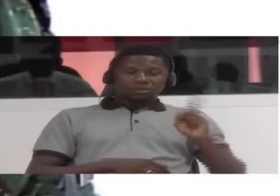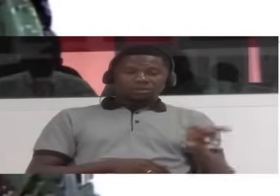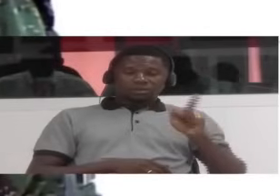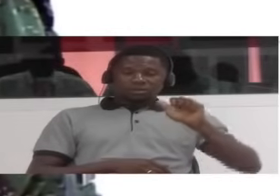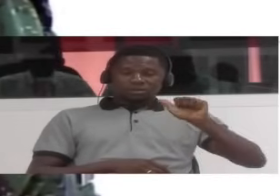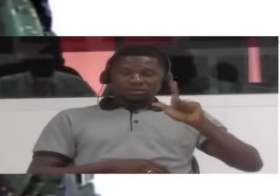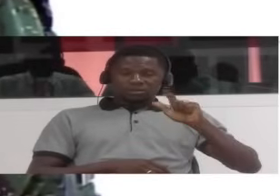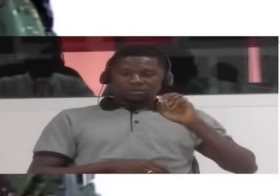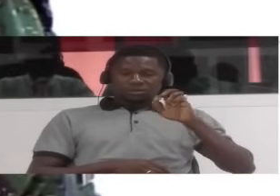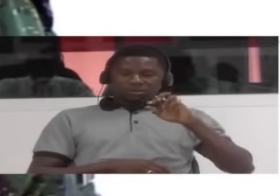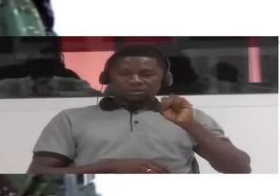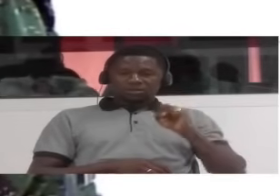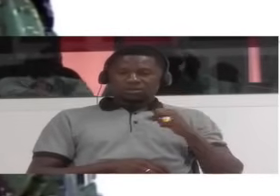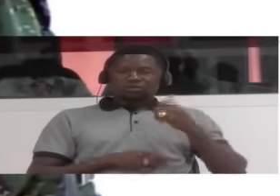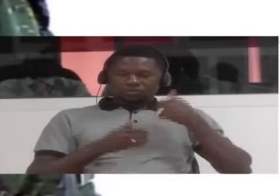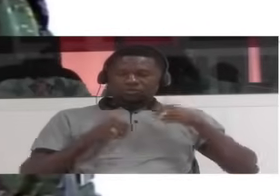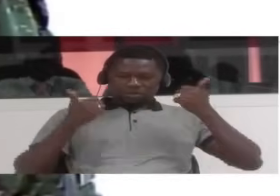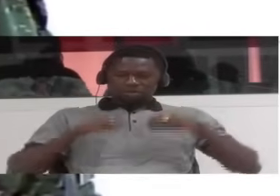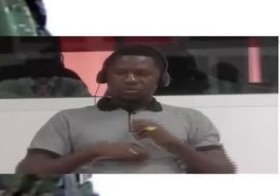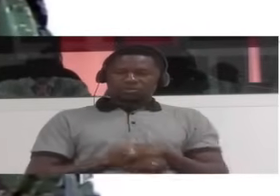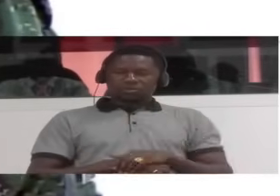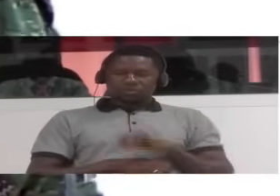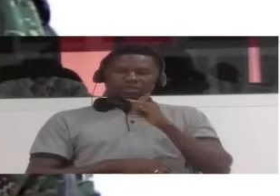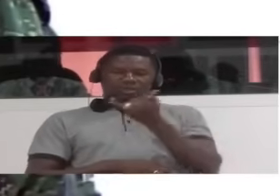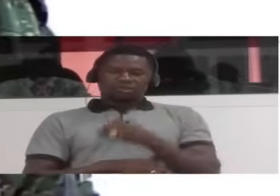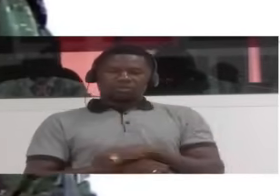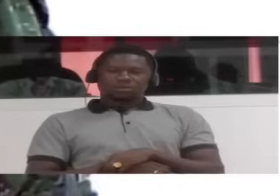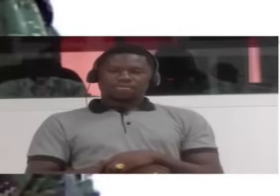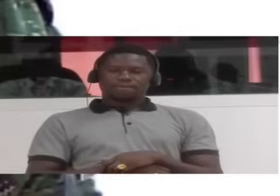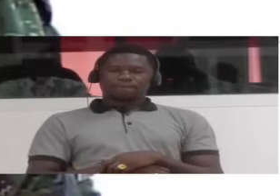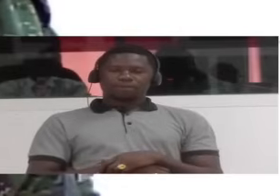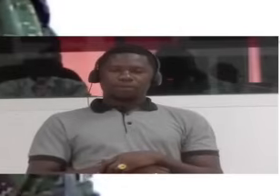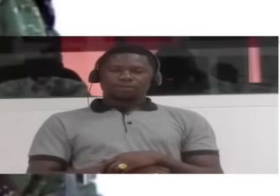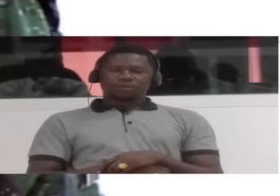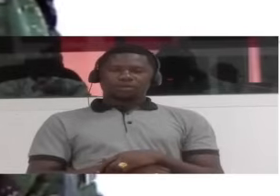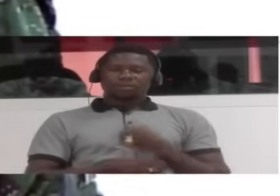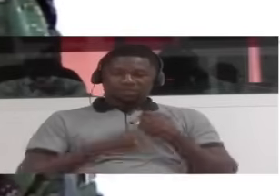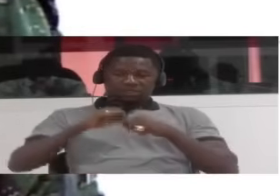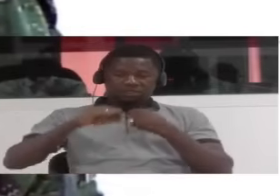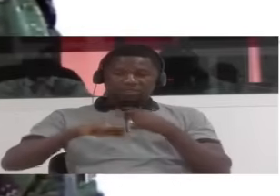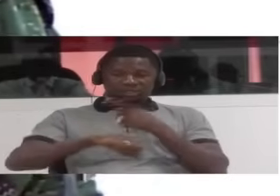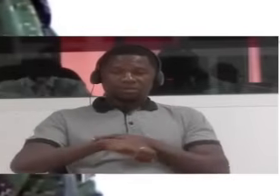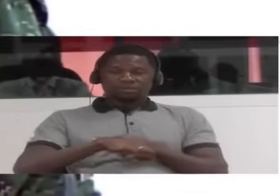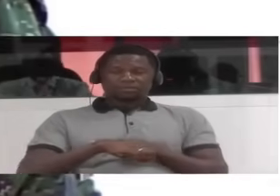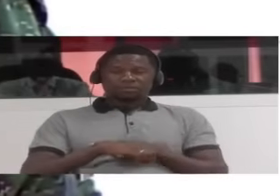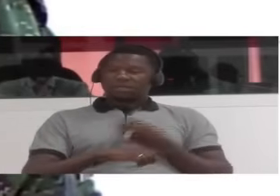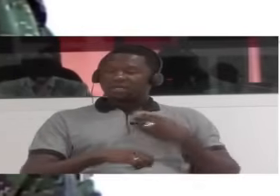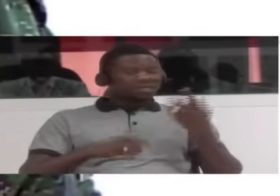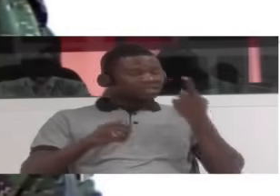Yes. Kindly tell us about them. There was, during the training, at any